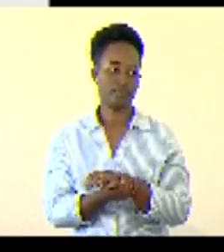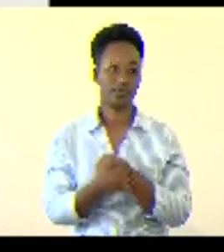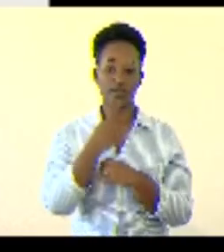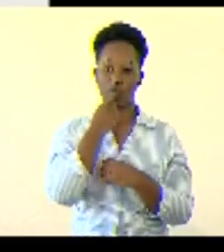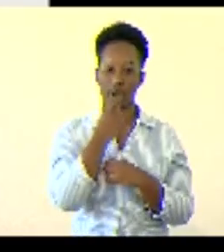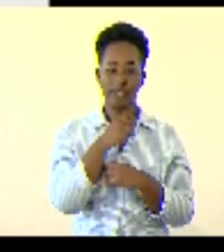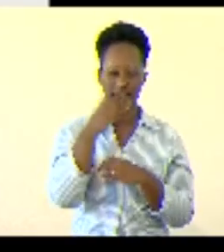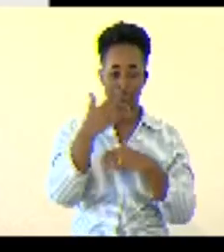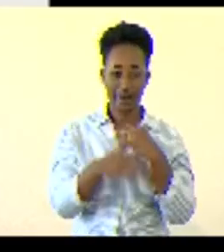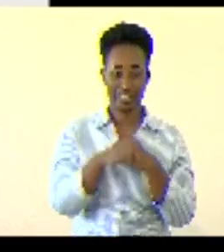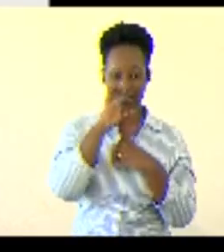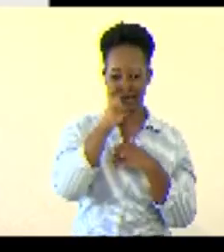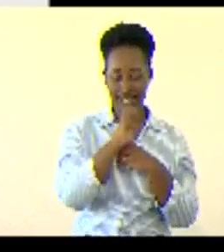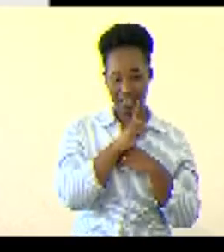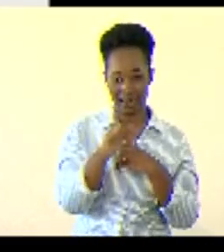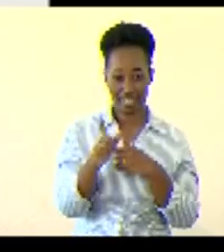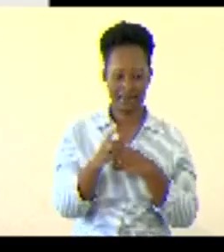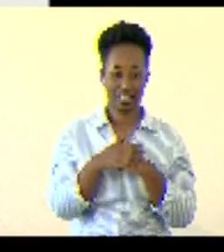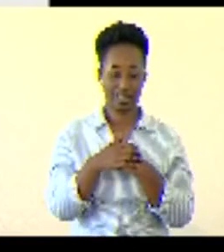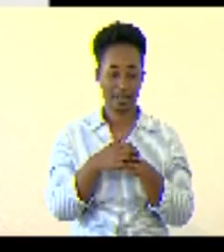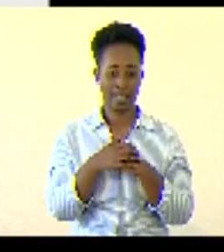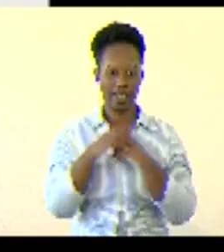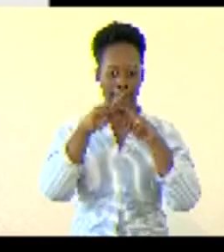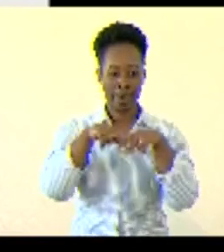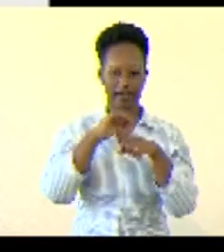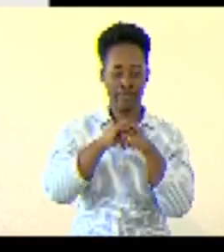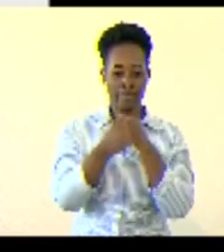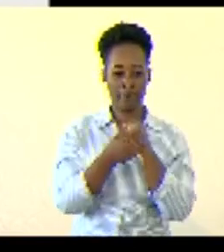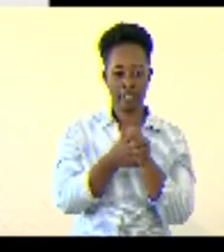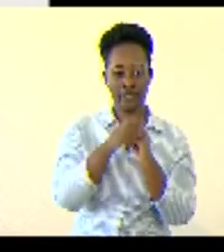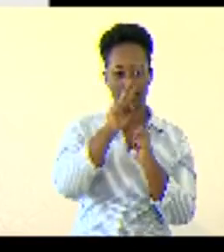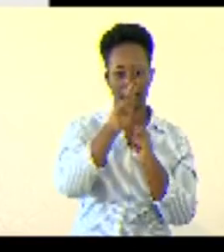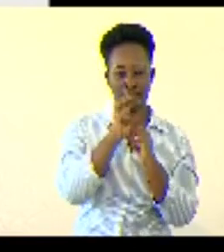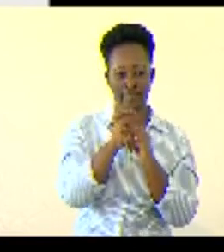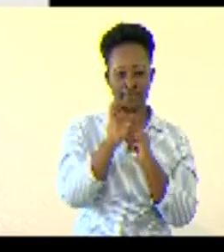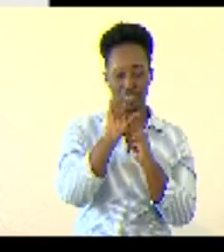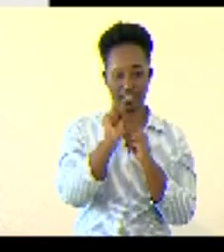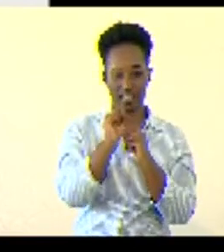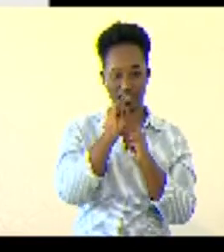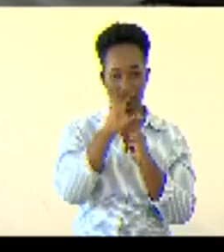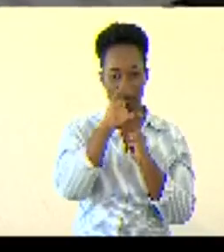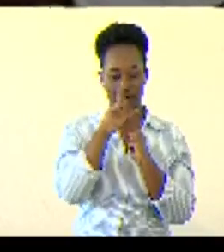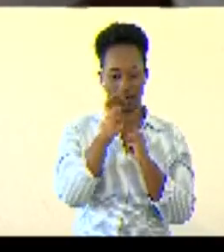blood cells ingest the solid particles by forming vesicles. This